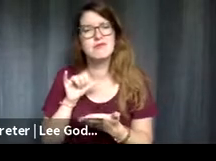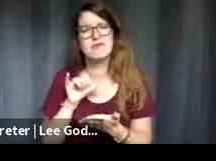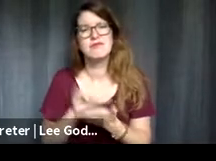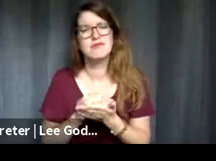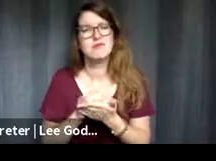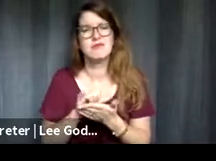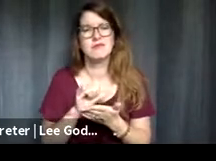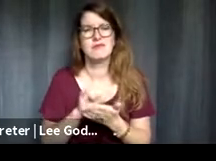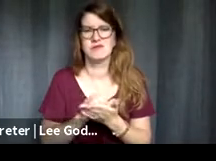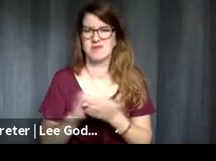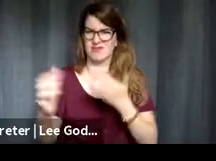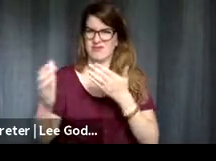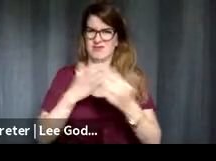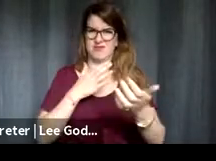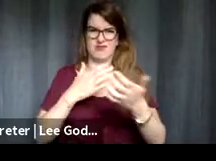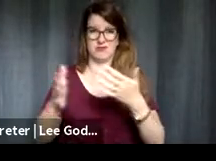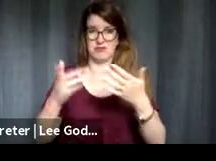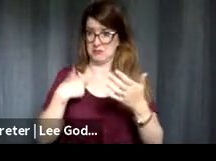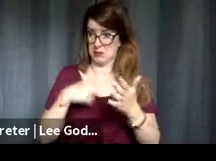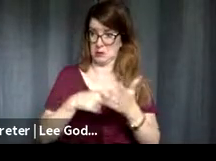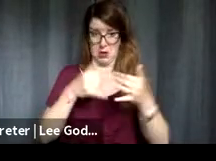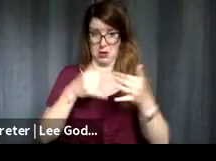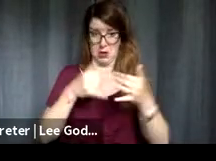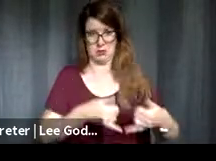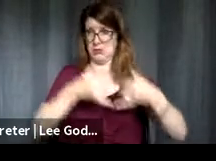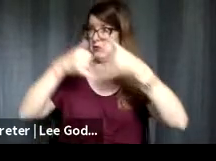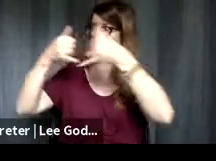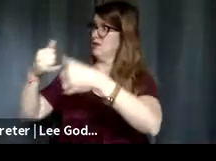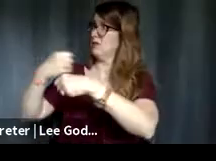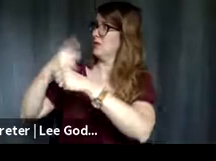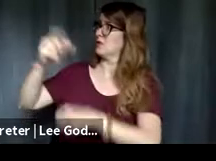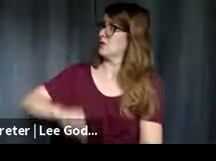It doesn't take a trophy to make you